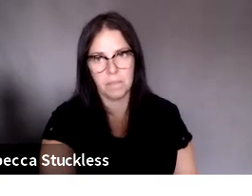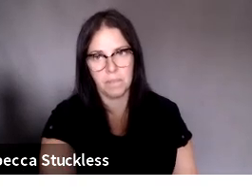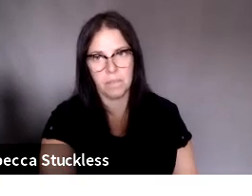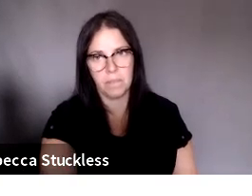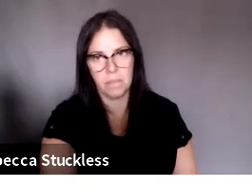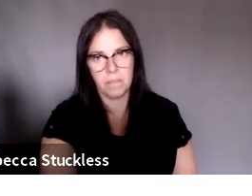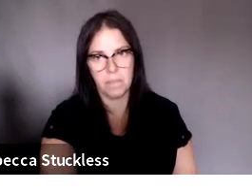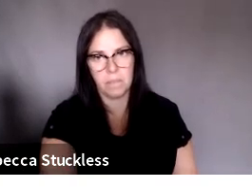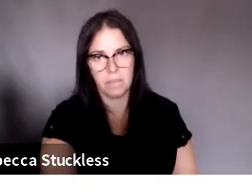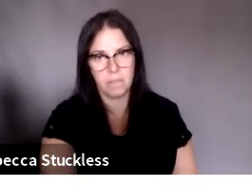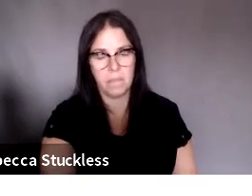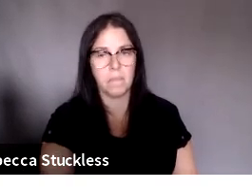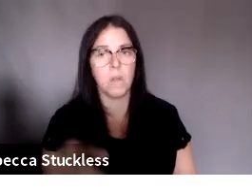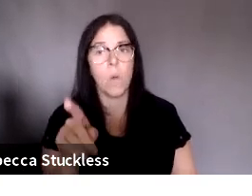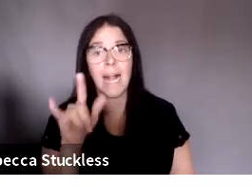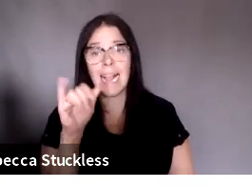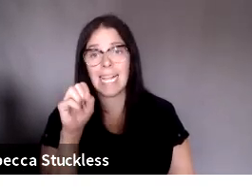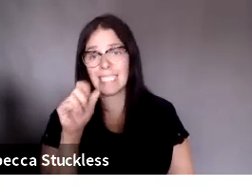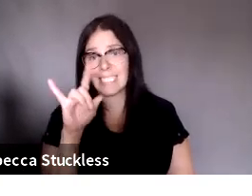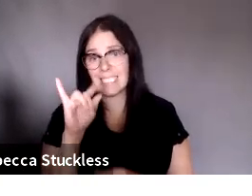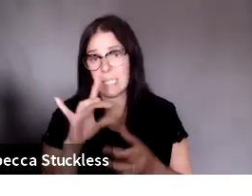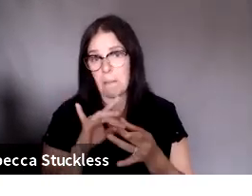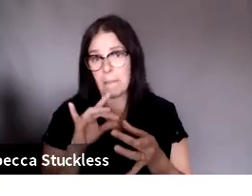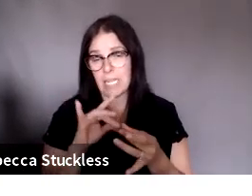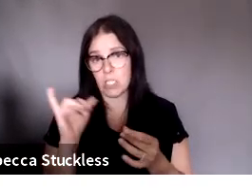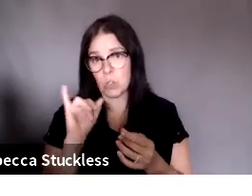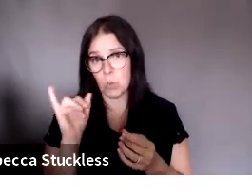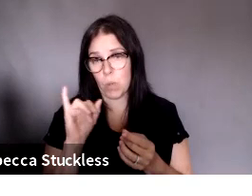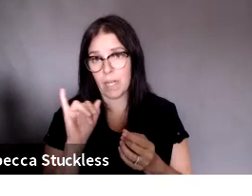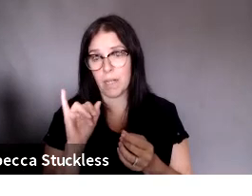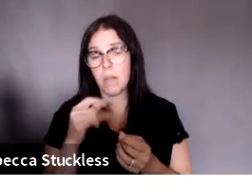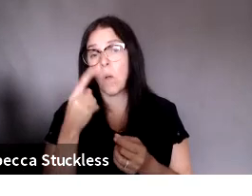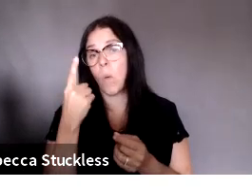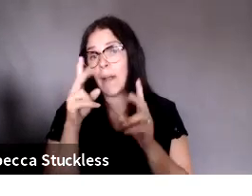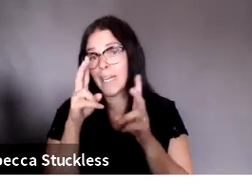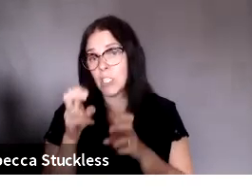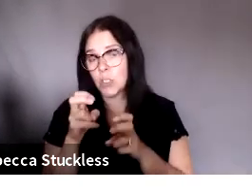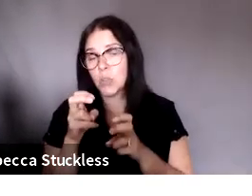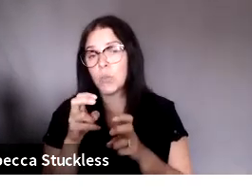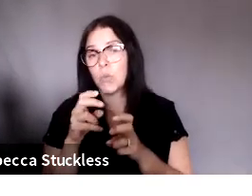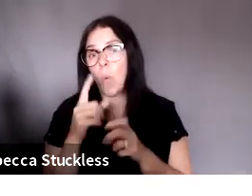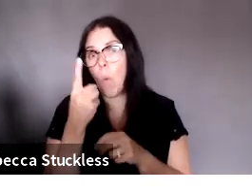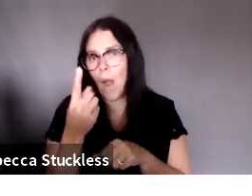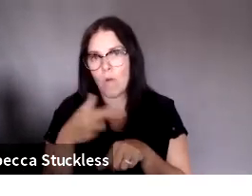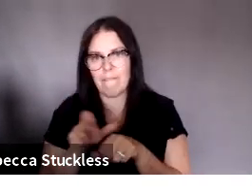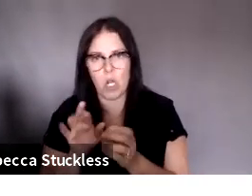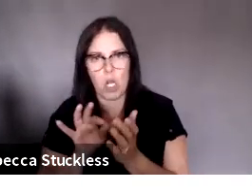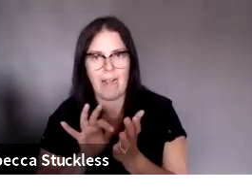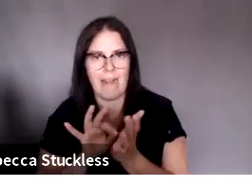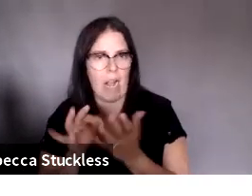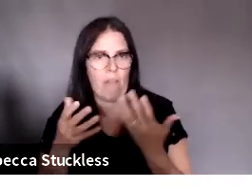Okay, so Lisa has mentioned as well, the other issue is that only one referral counts. Yep.